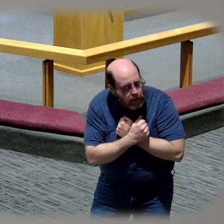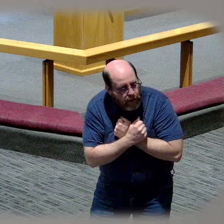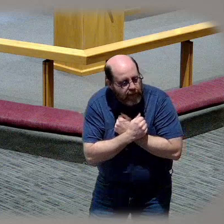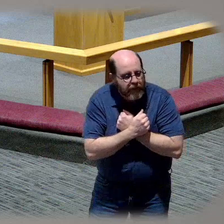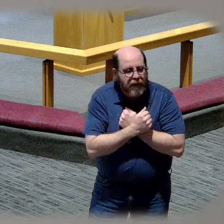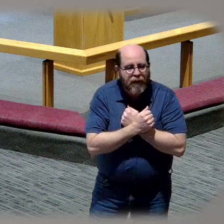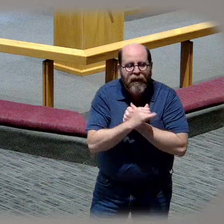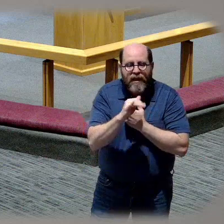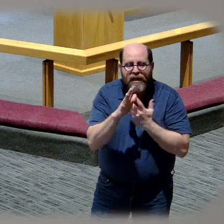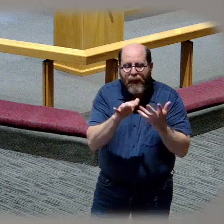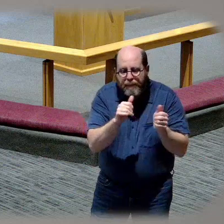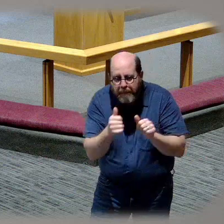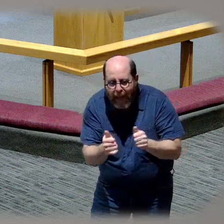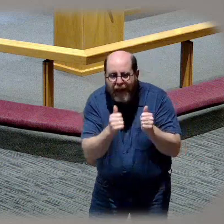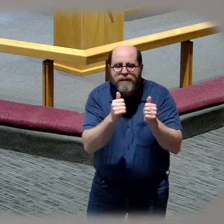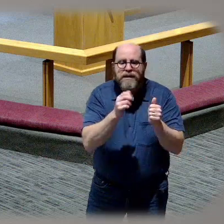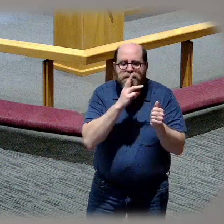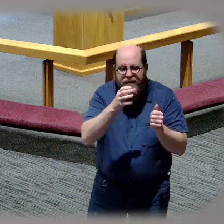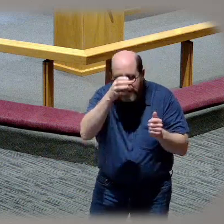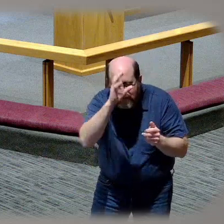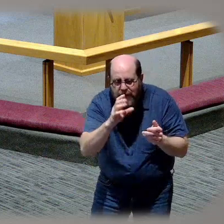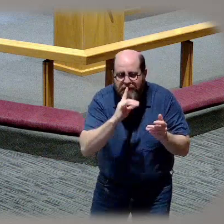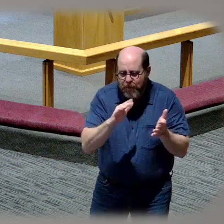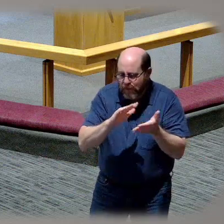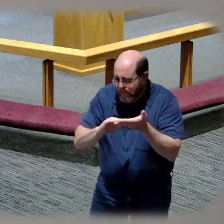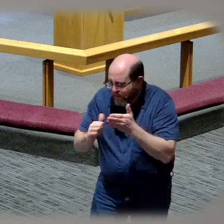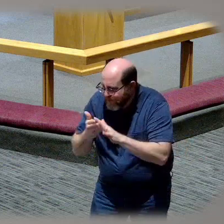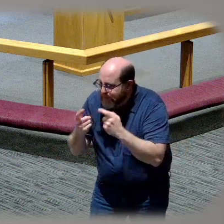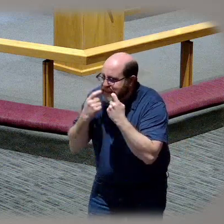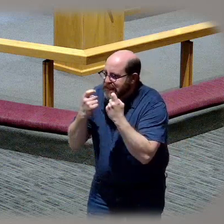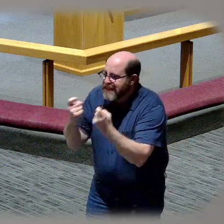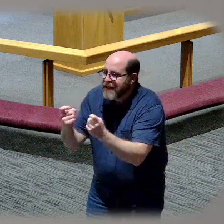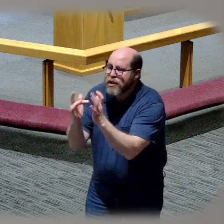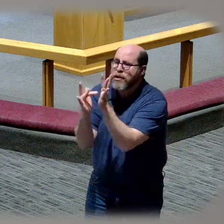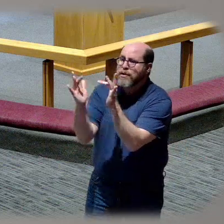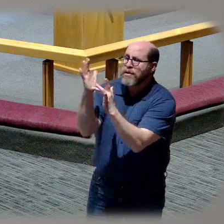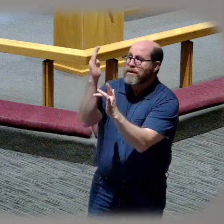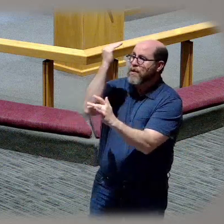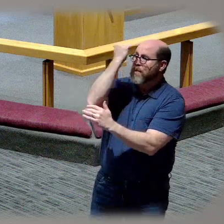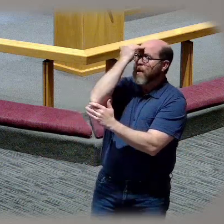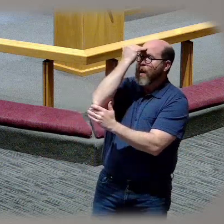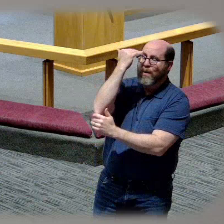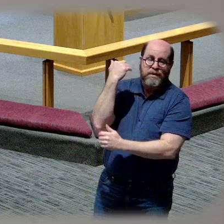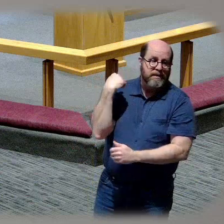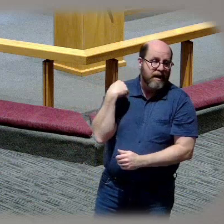brings us that new identity with the forgiveness of our sins, and Jesus knows us.